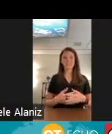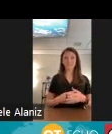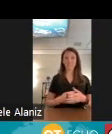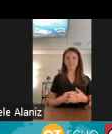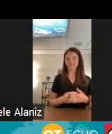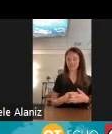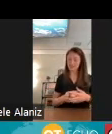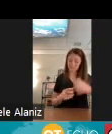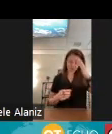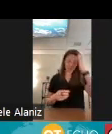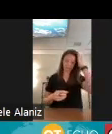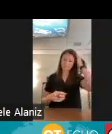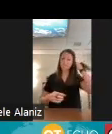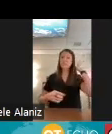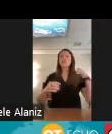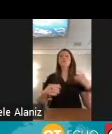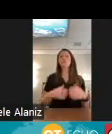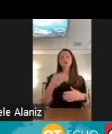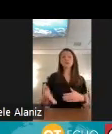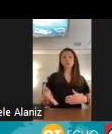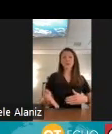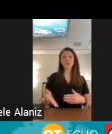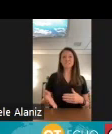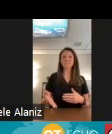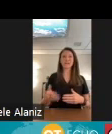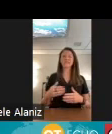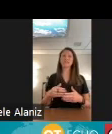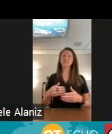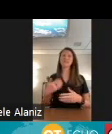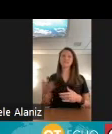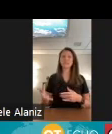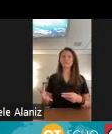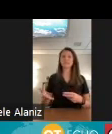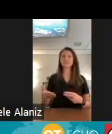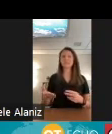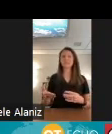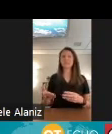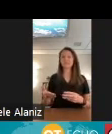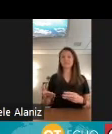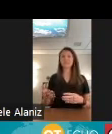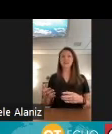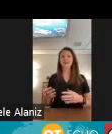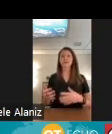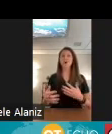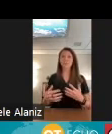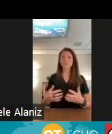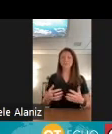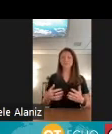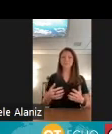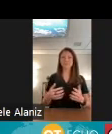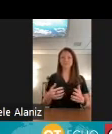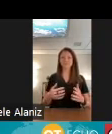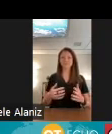such an effective intervention. But we also add to that if we're engaging in a